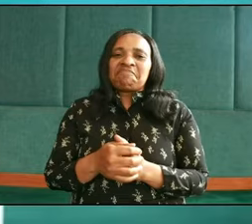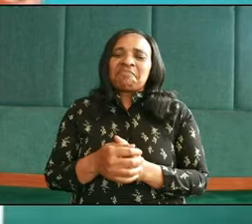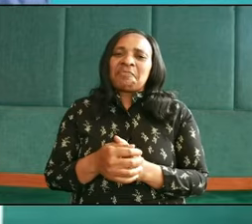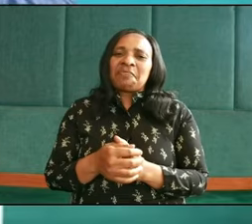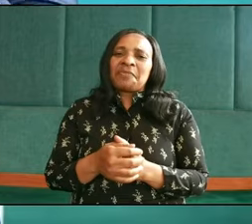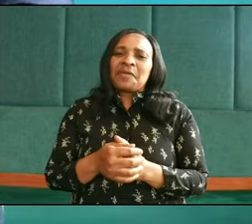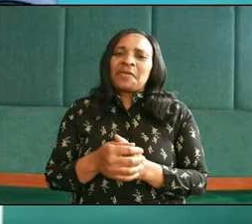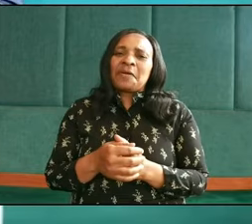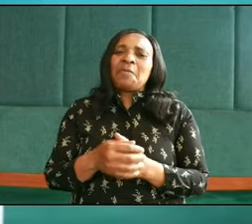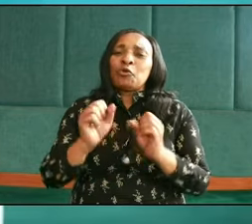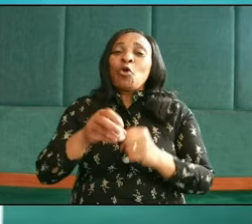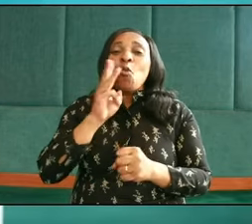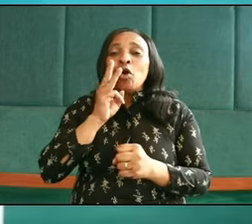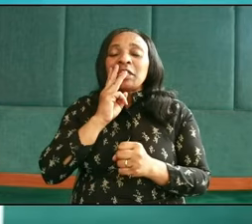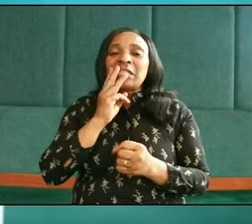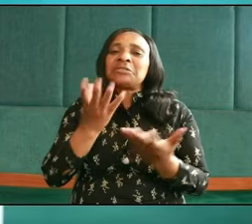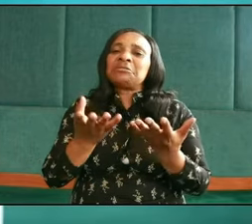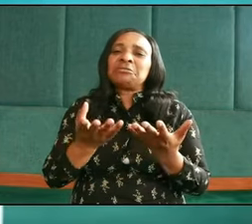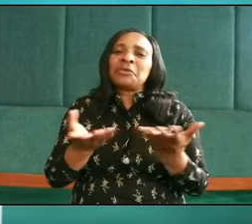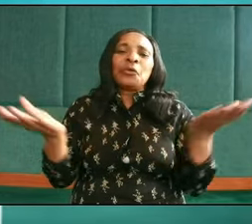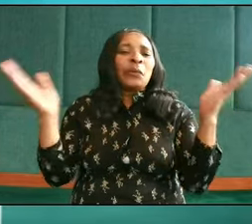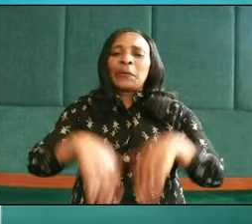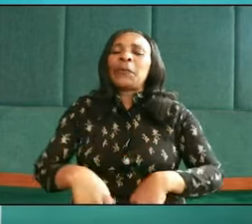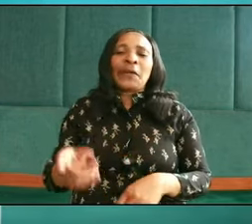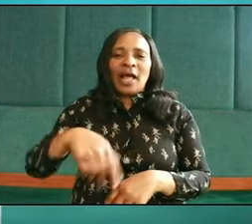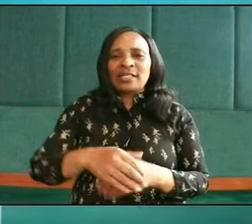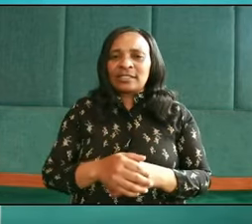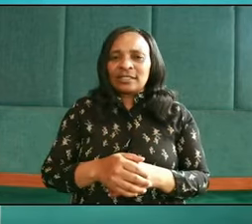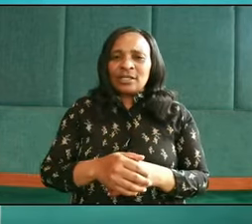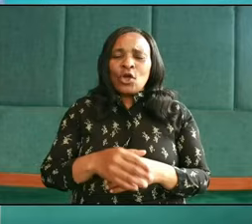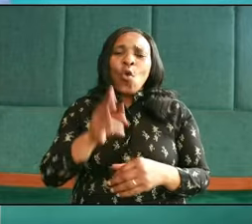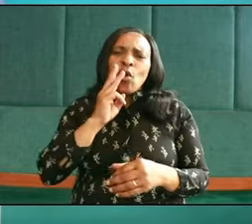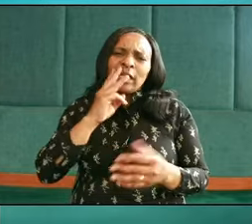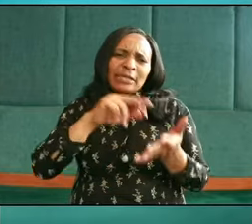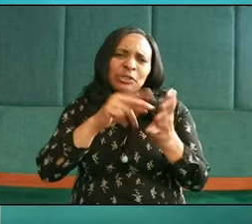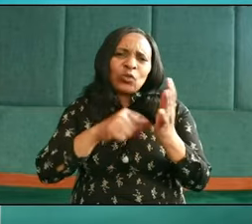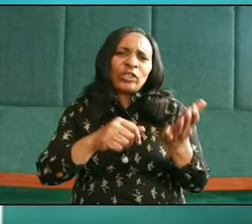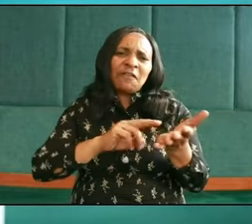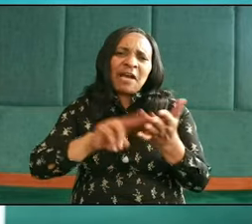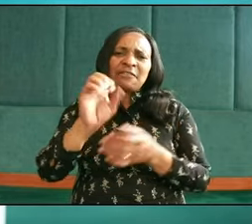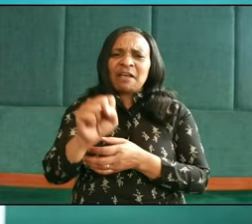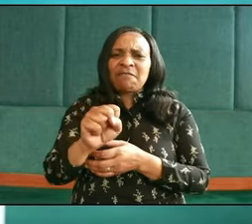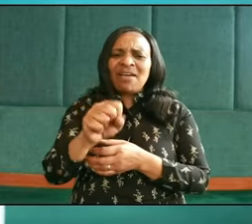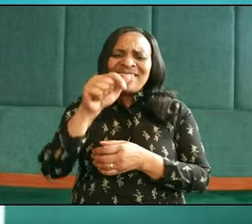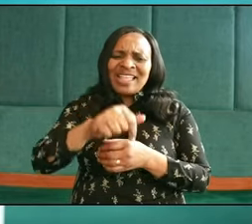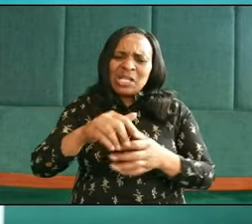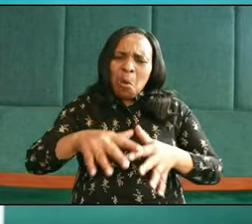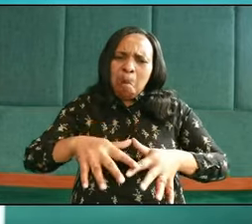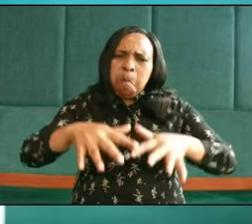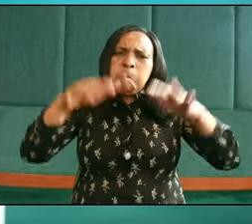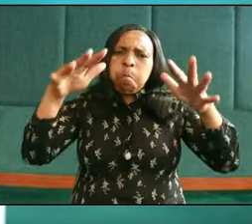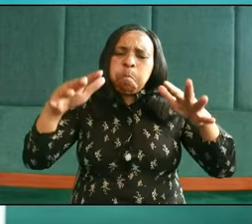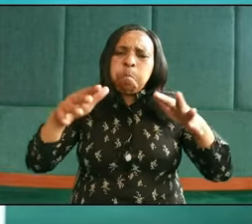And when I was reading at the waters, like the same way even verse 5 is saying, then the swollen waters would